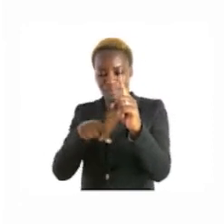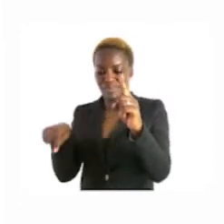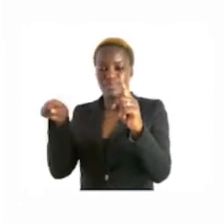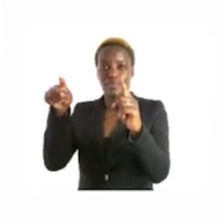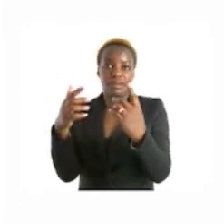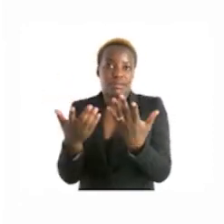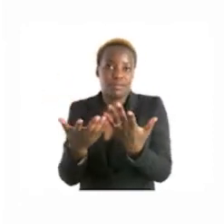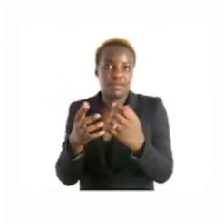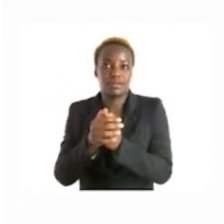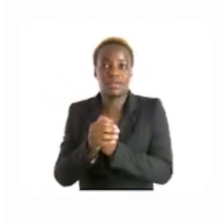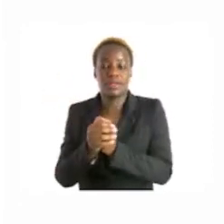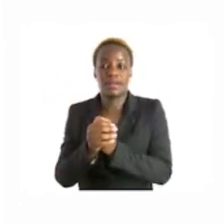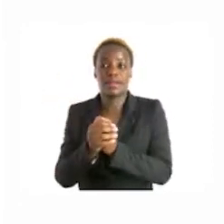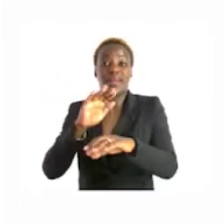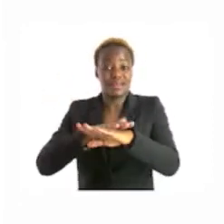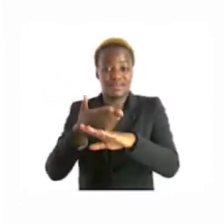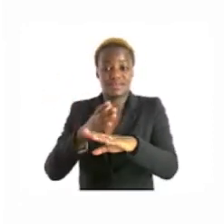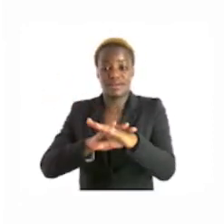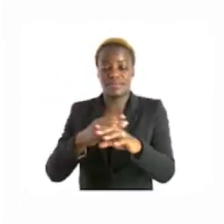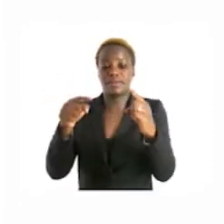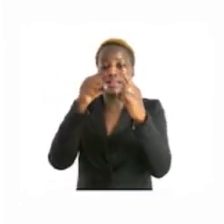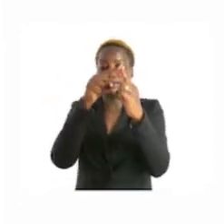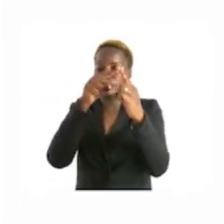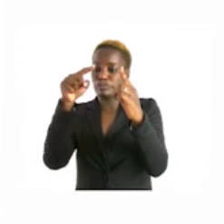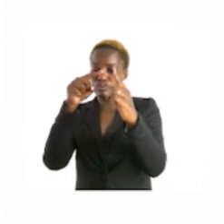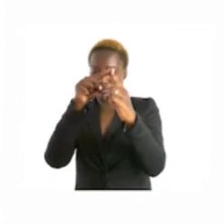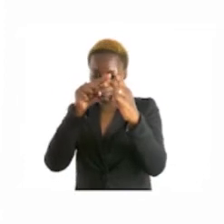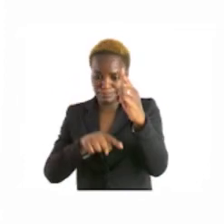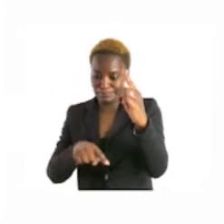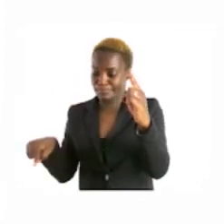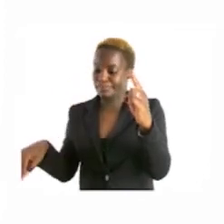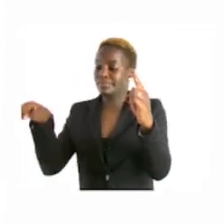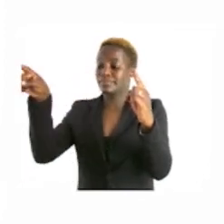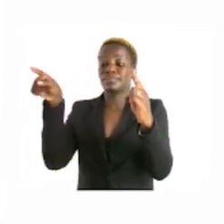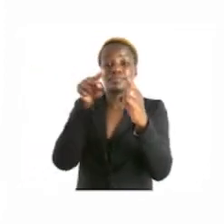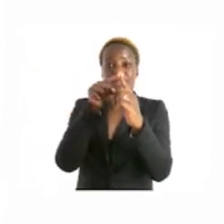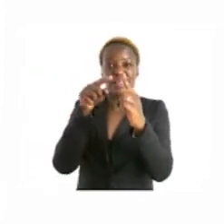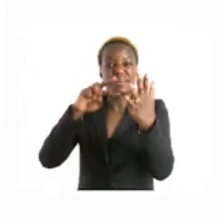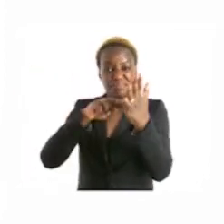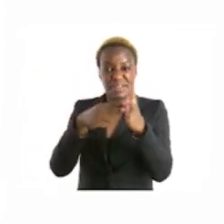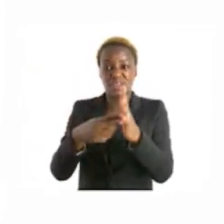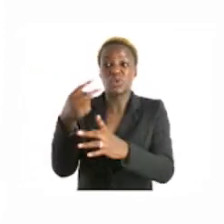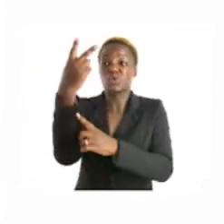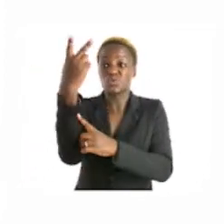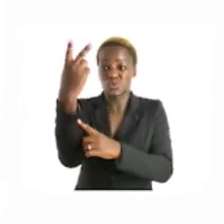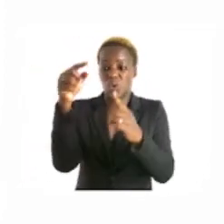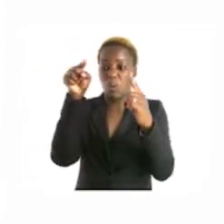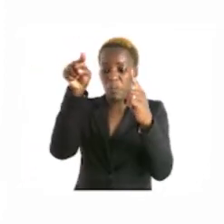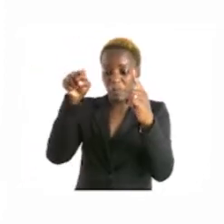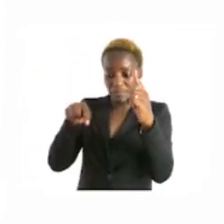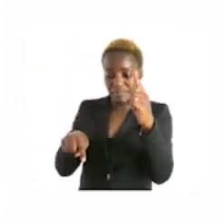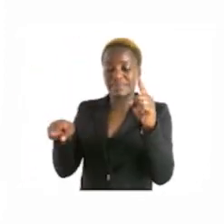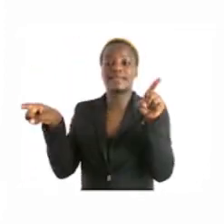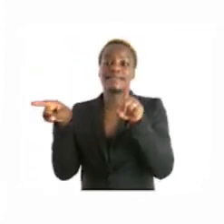rectangular shape, which means two sides are equal. Whenever we have to look on the